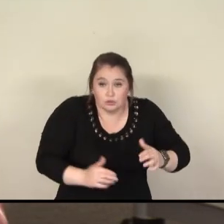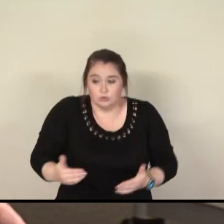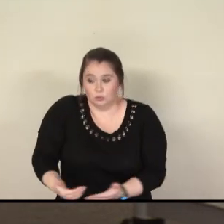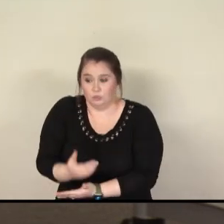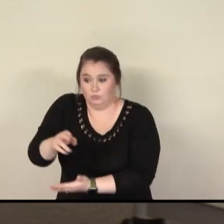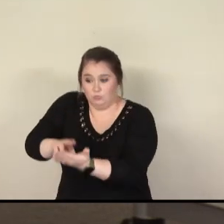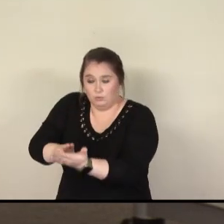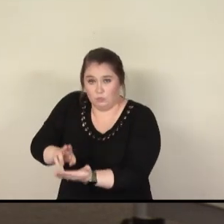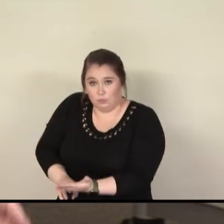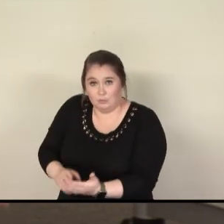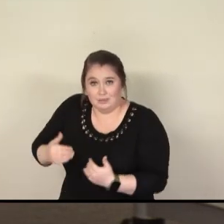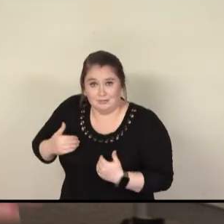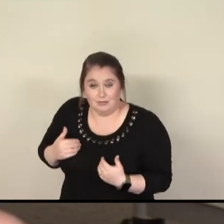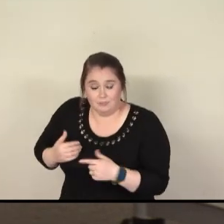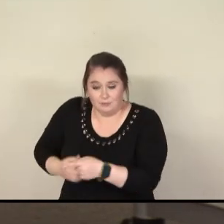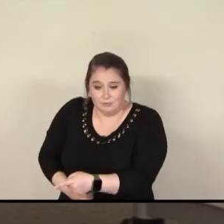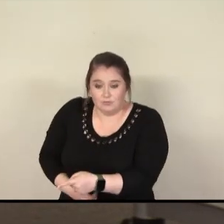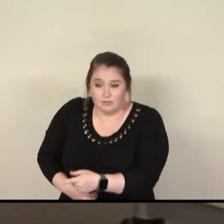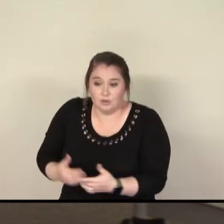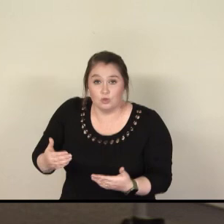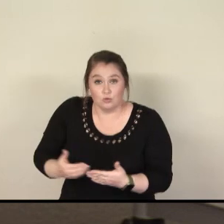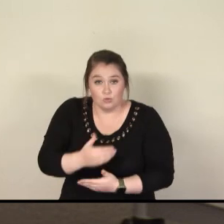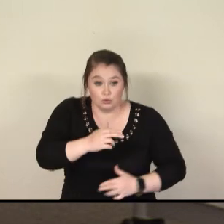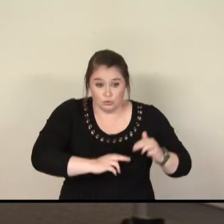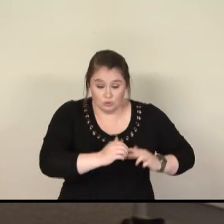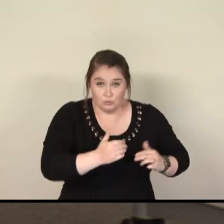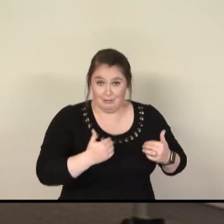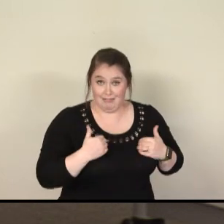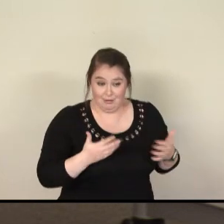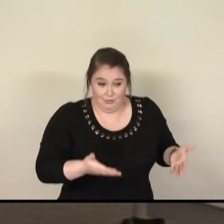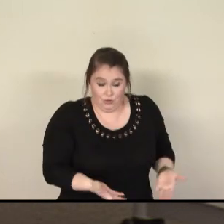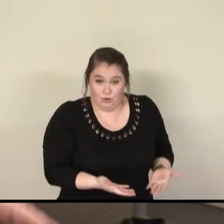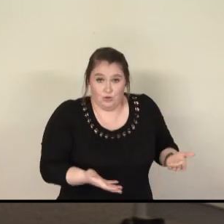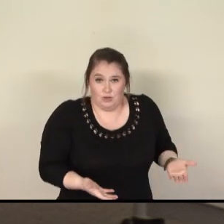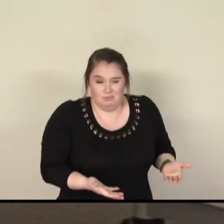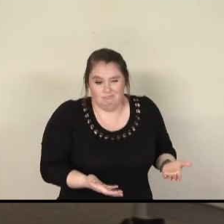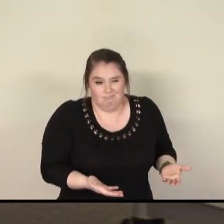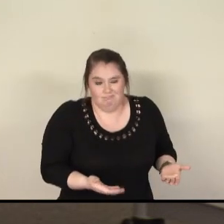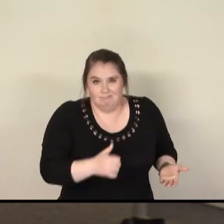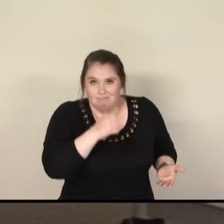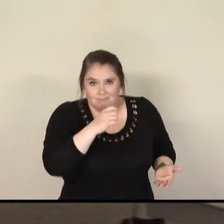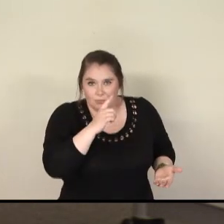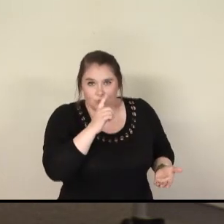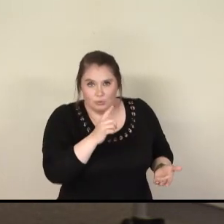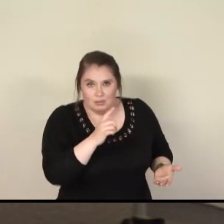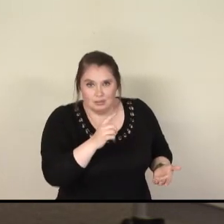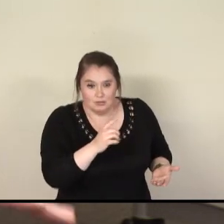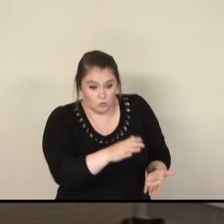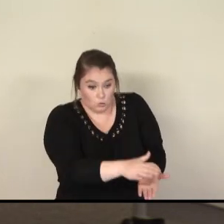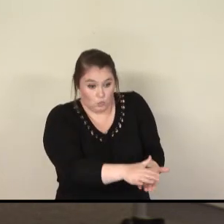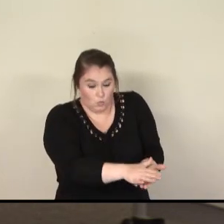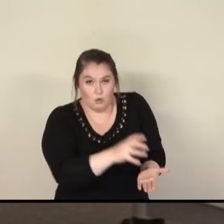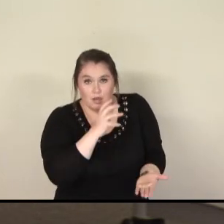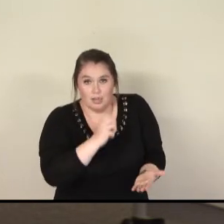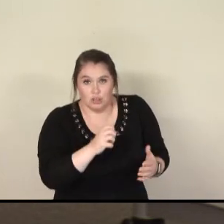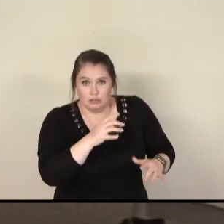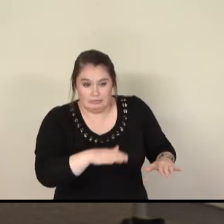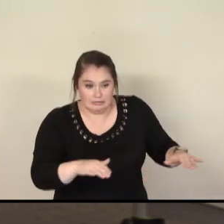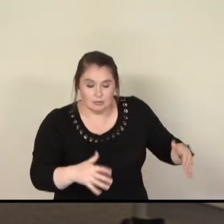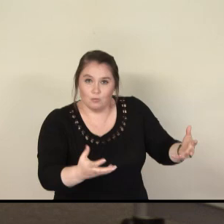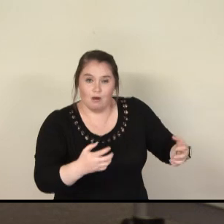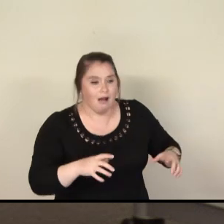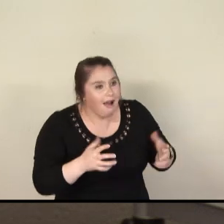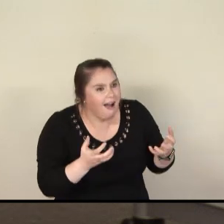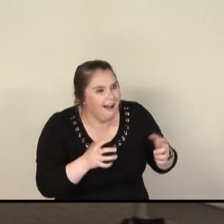enrollments. And what new construction we do have is not really bringing in school-age children. Now, there is